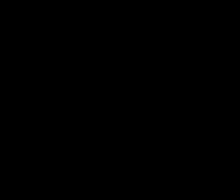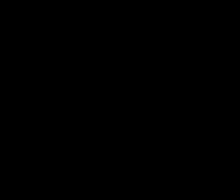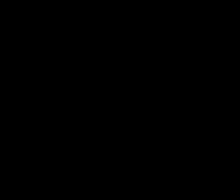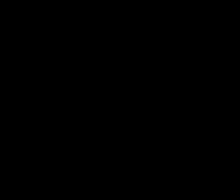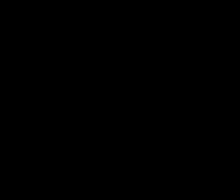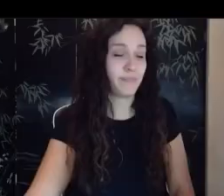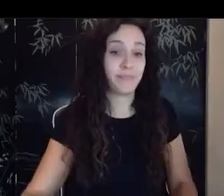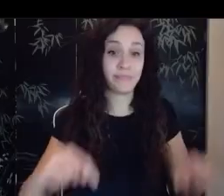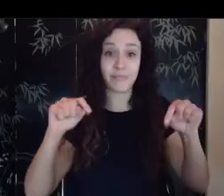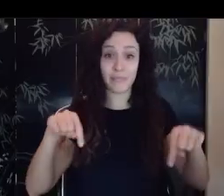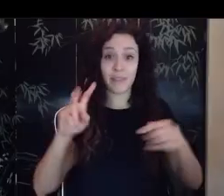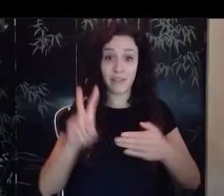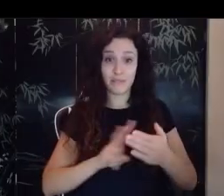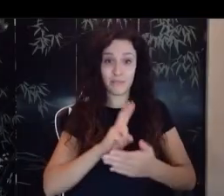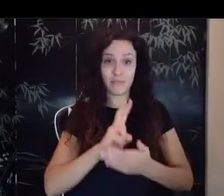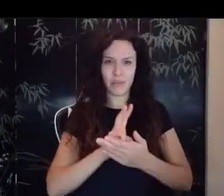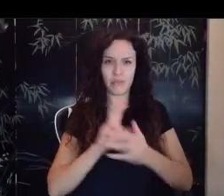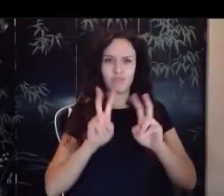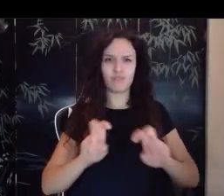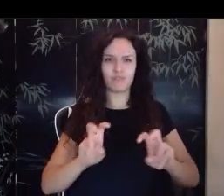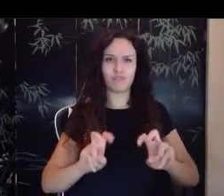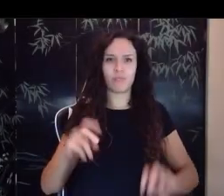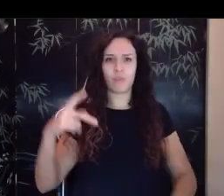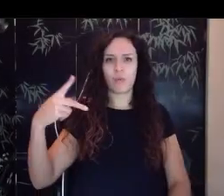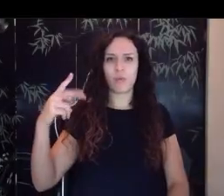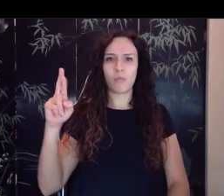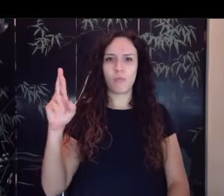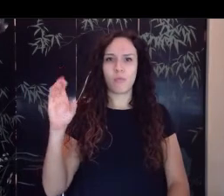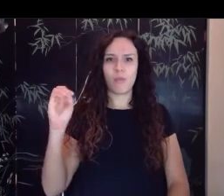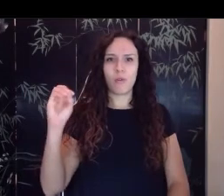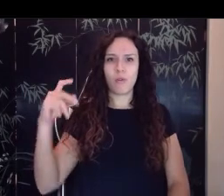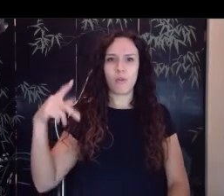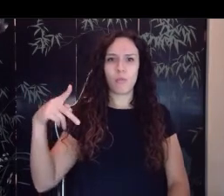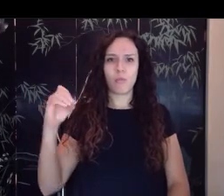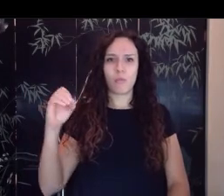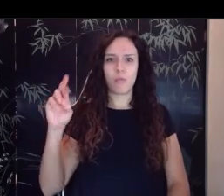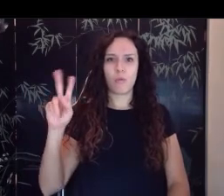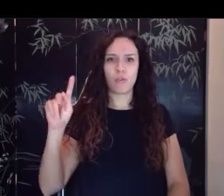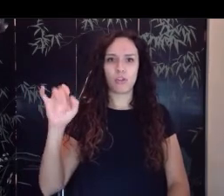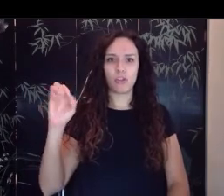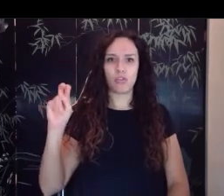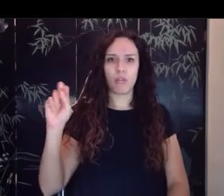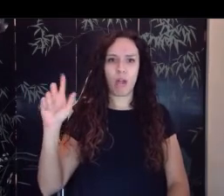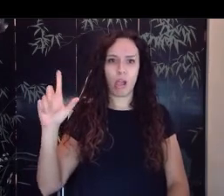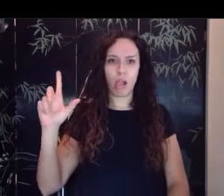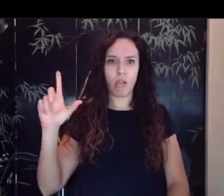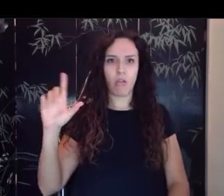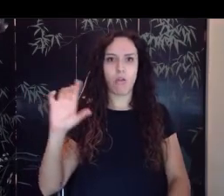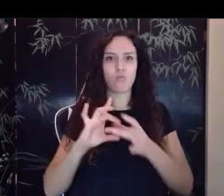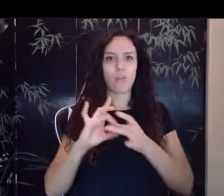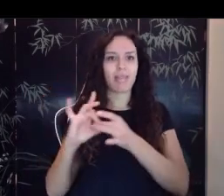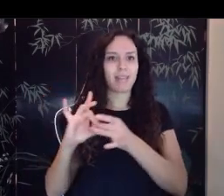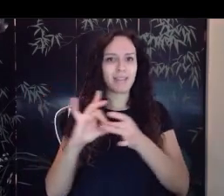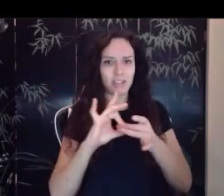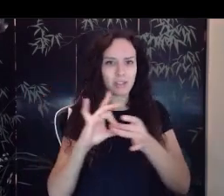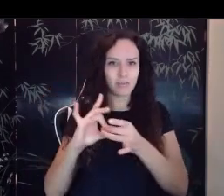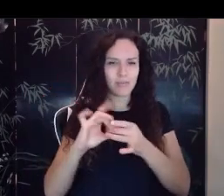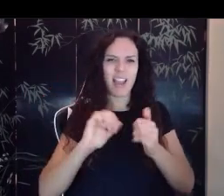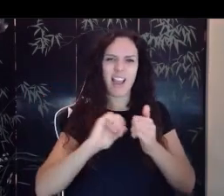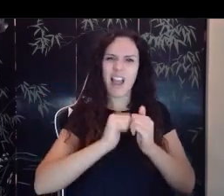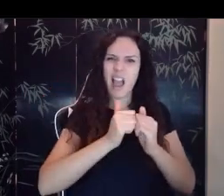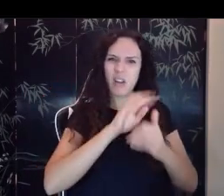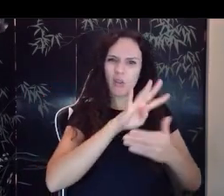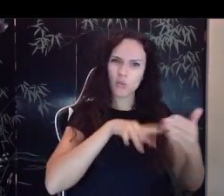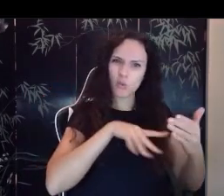In this video, we are going to be talking about proportional relationships, how to identify them in